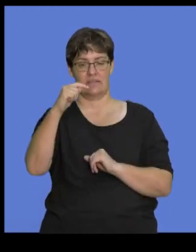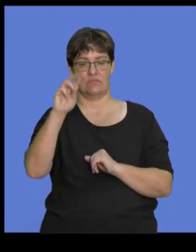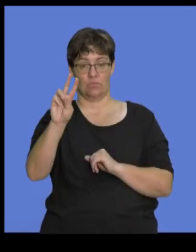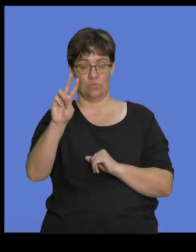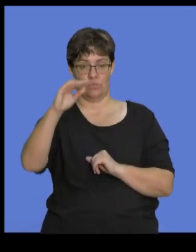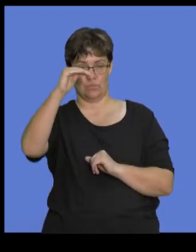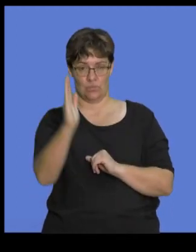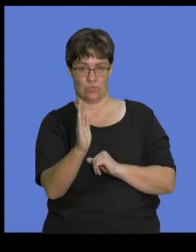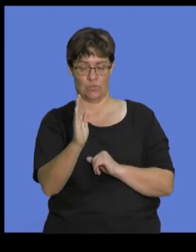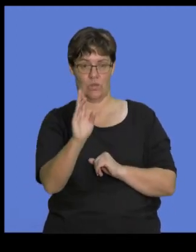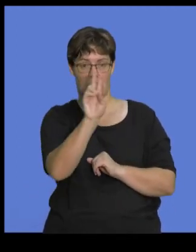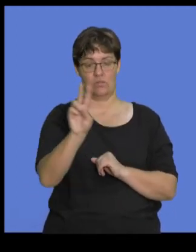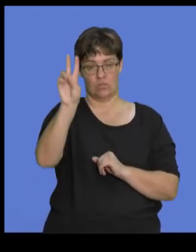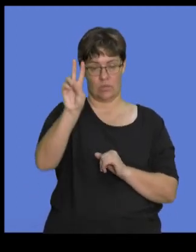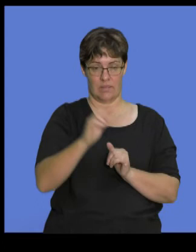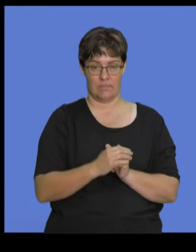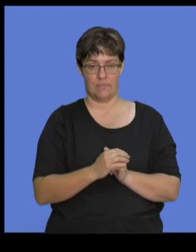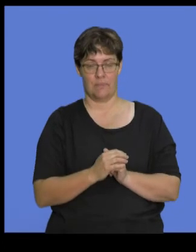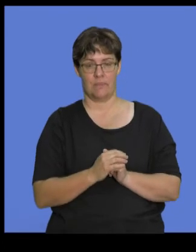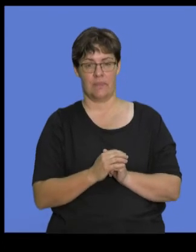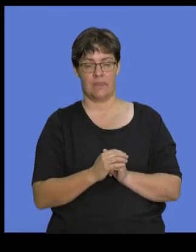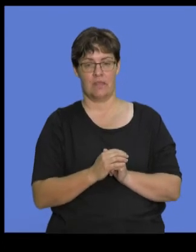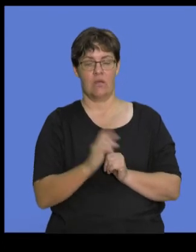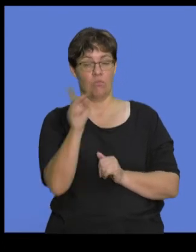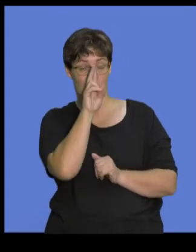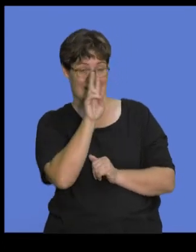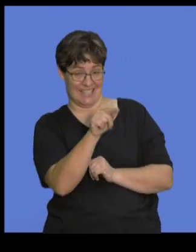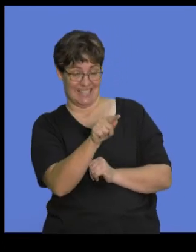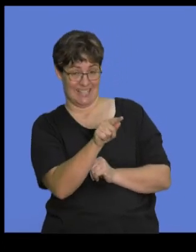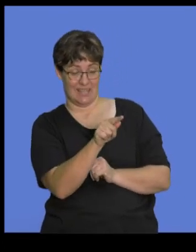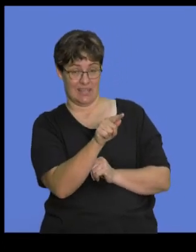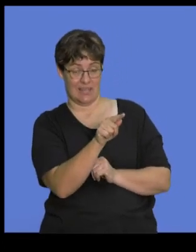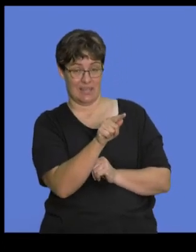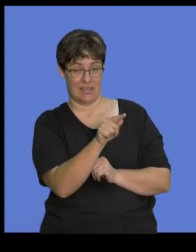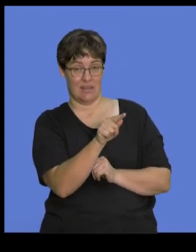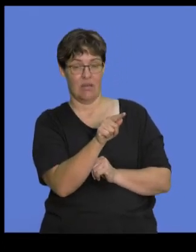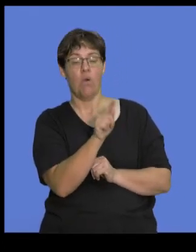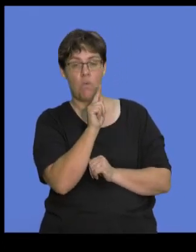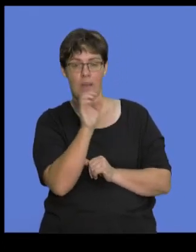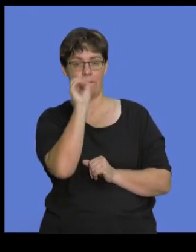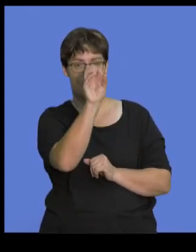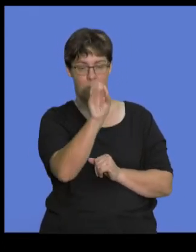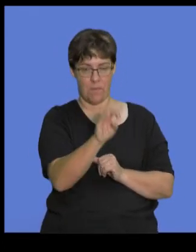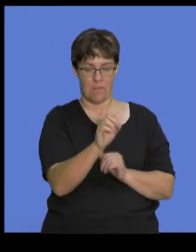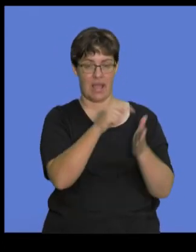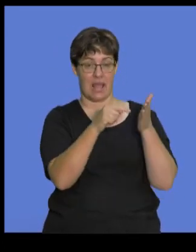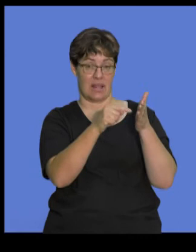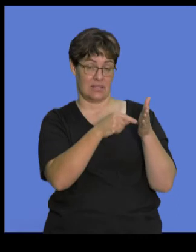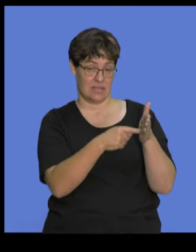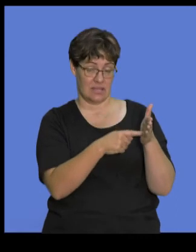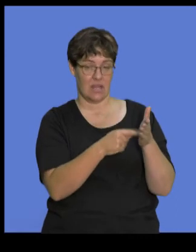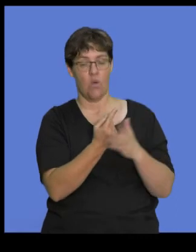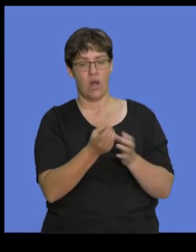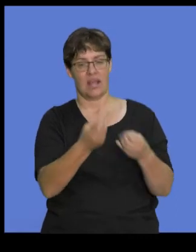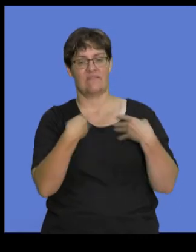negative 2, okay? And then we square that. So what you see there in terms of what we have punched into the calculator,